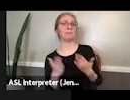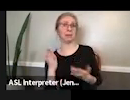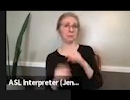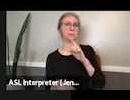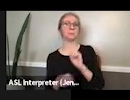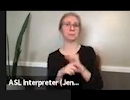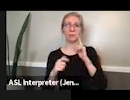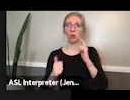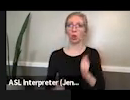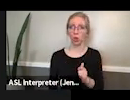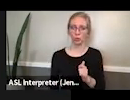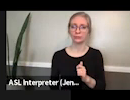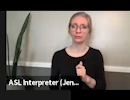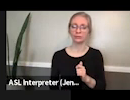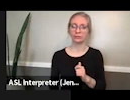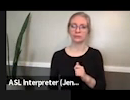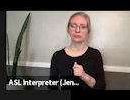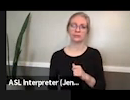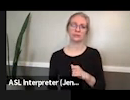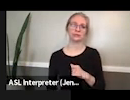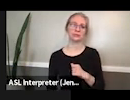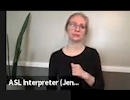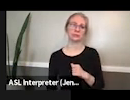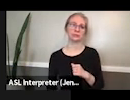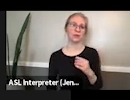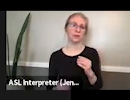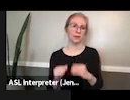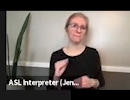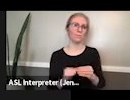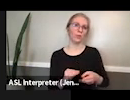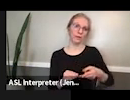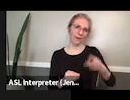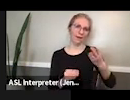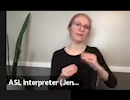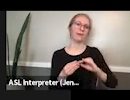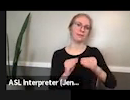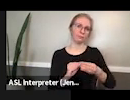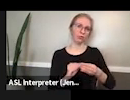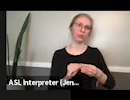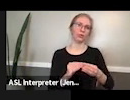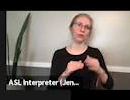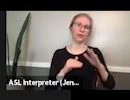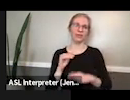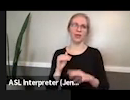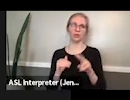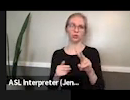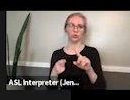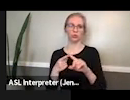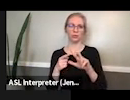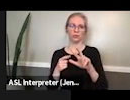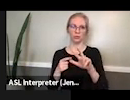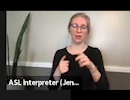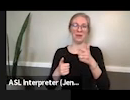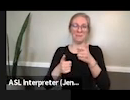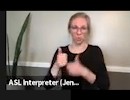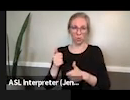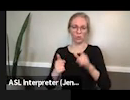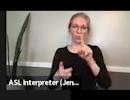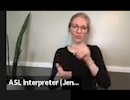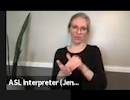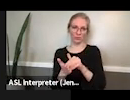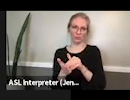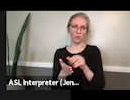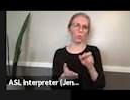more significant. It's a much higher number than this 2 to 3 per thousand or the 3 to 6